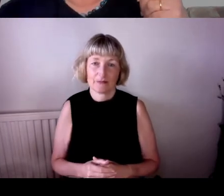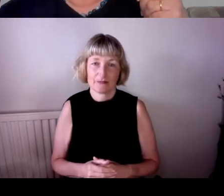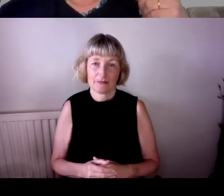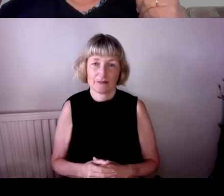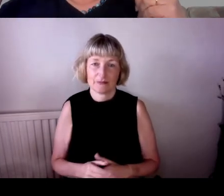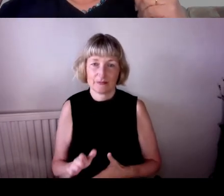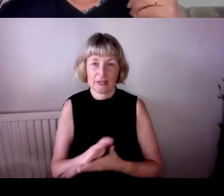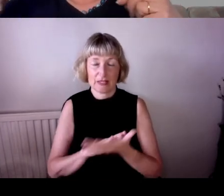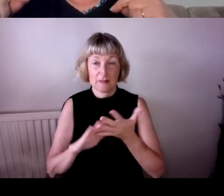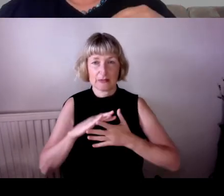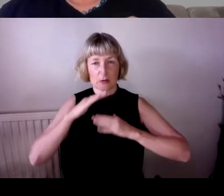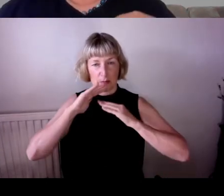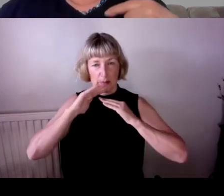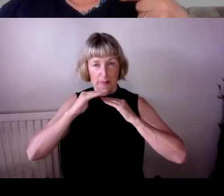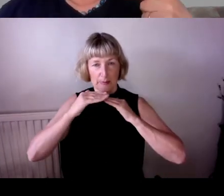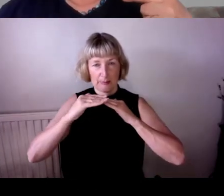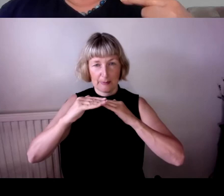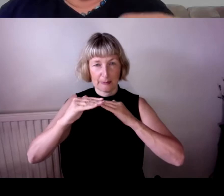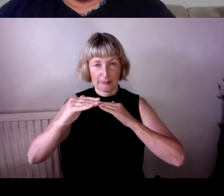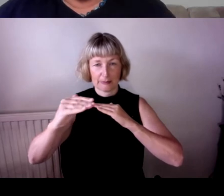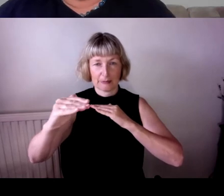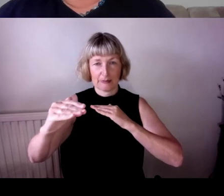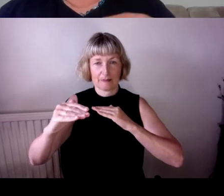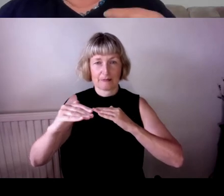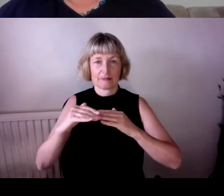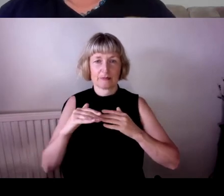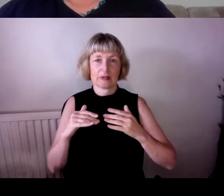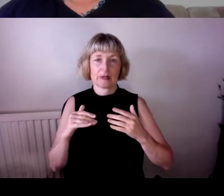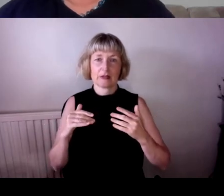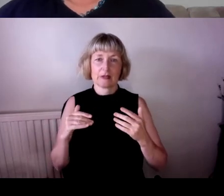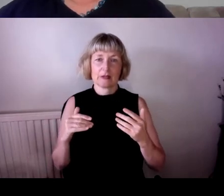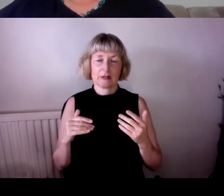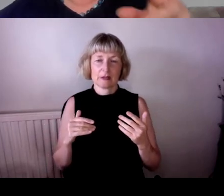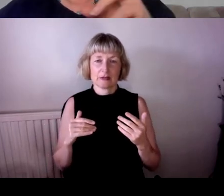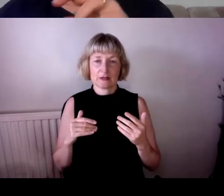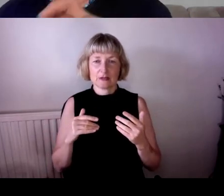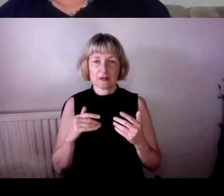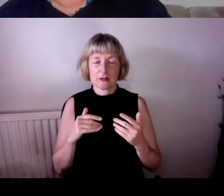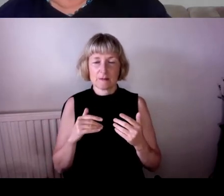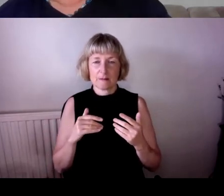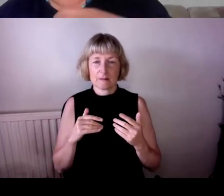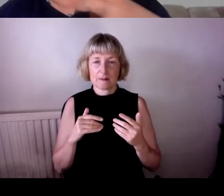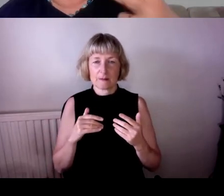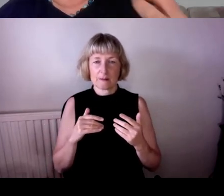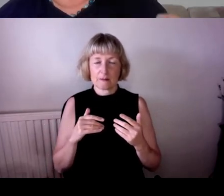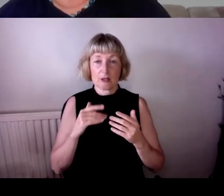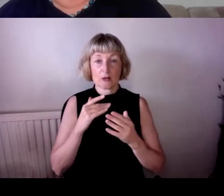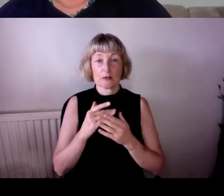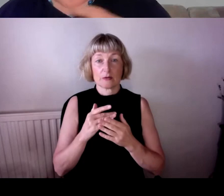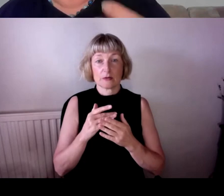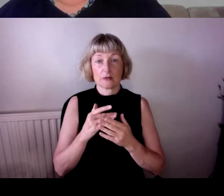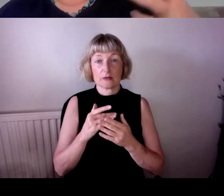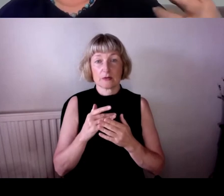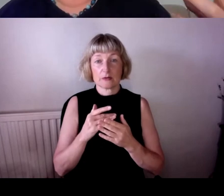wake machine. So what we have is sympathetic, scene sympathetic description, where you will take on